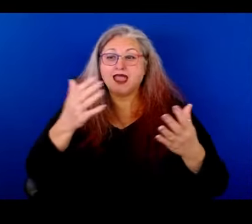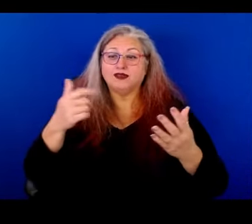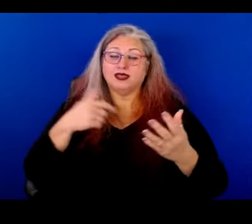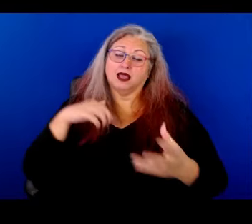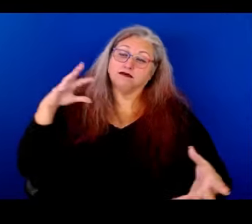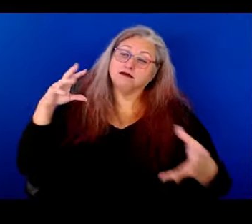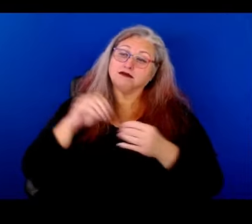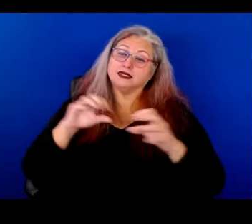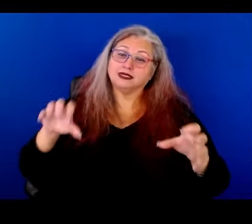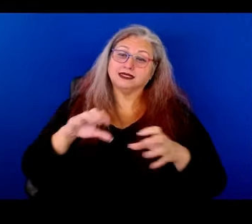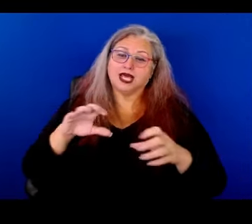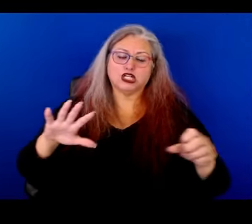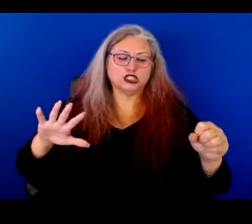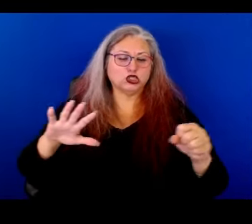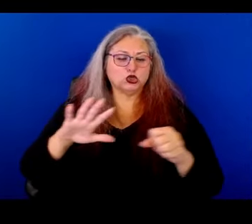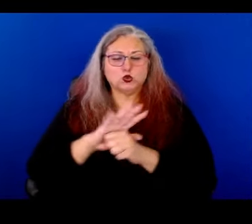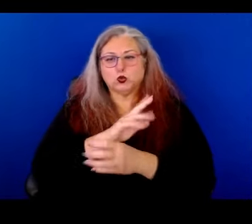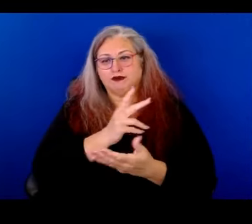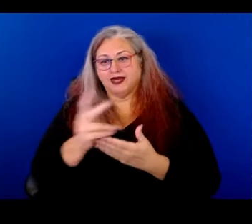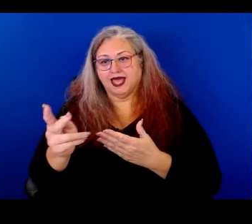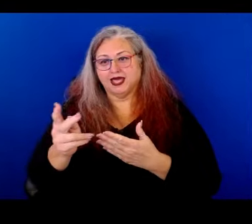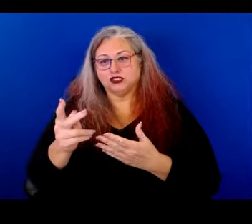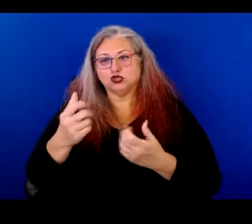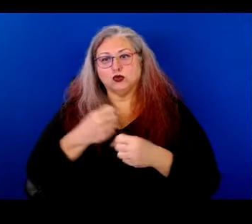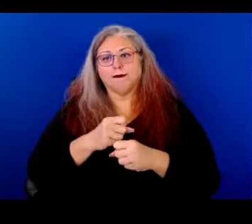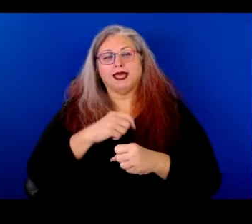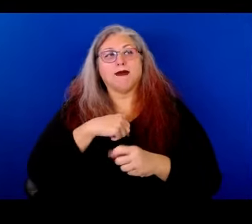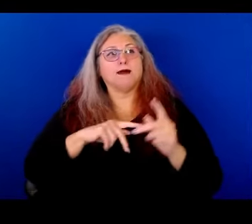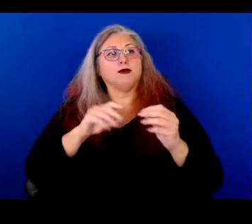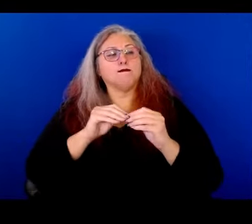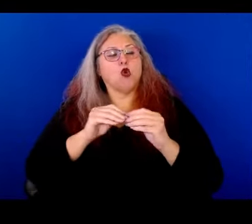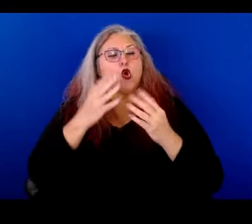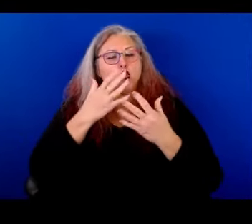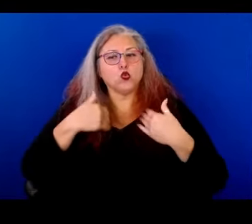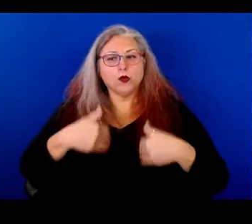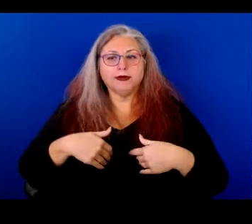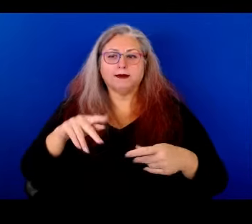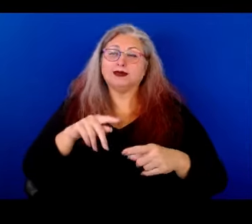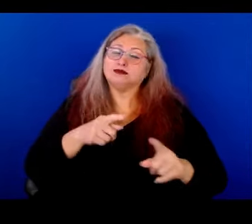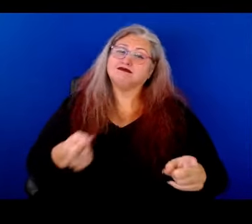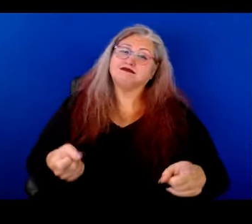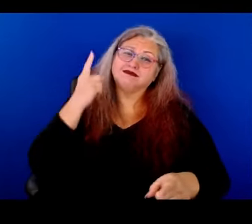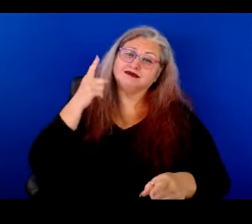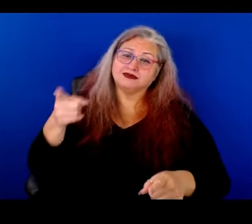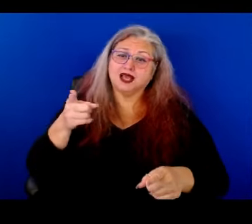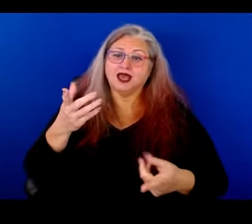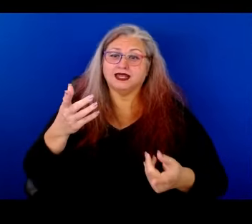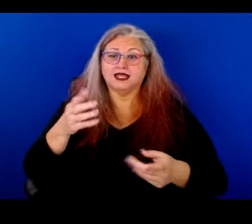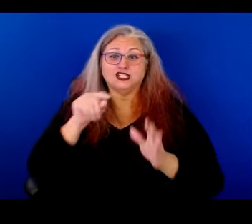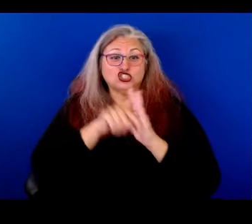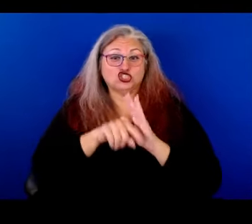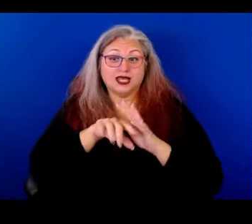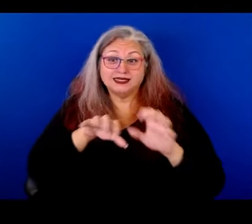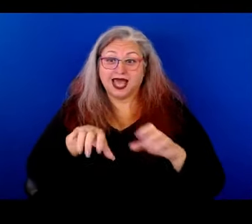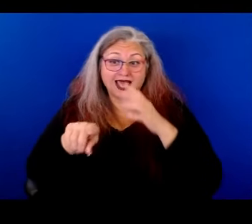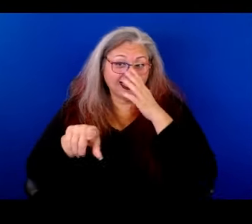had ever done had completely failed to humanize my people, to get people to understand that, like, genocide